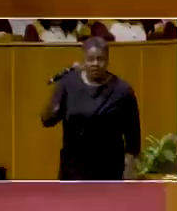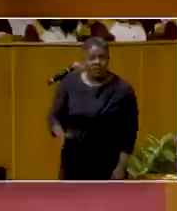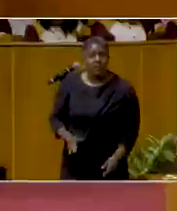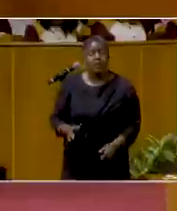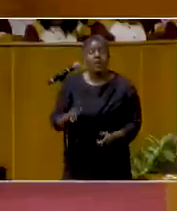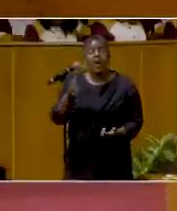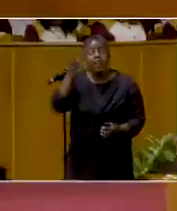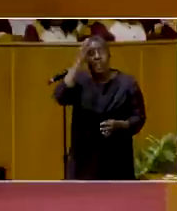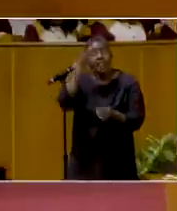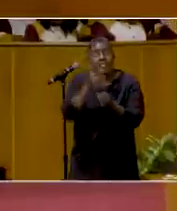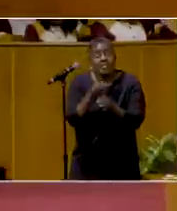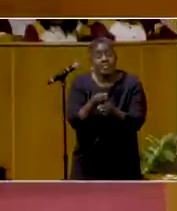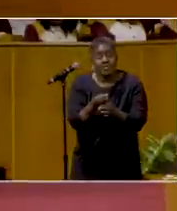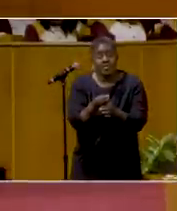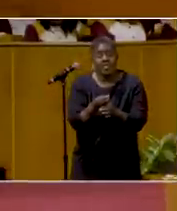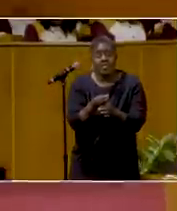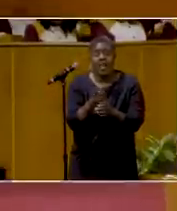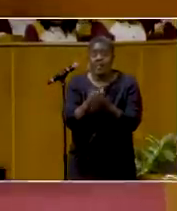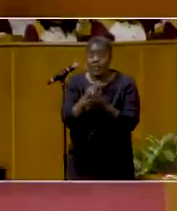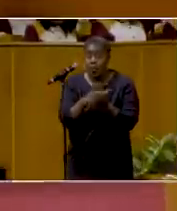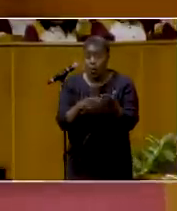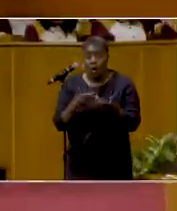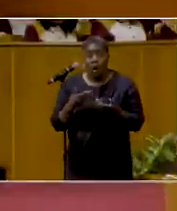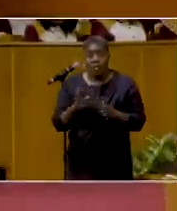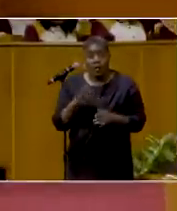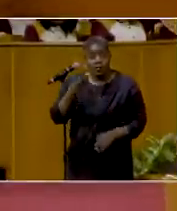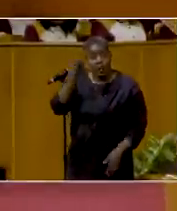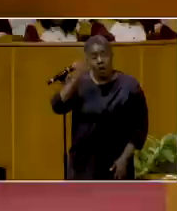Beloved, faith is what allows God to work it together for good.